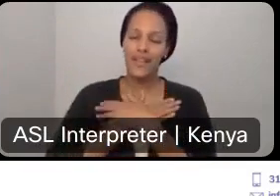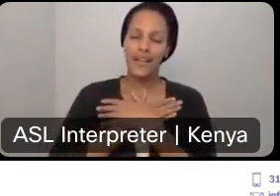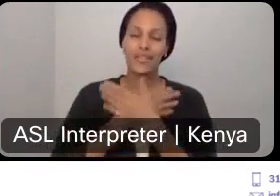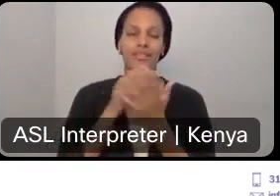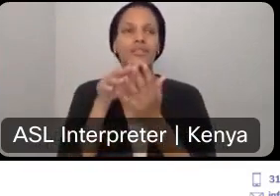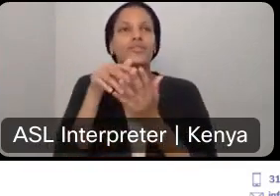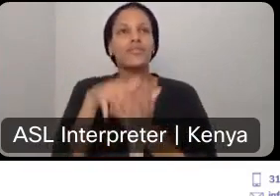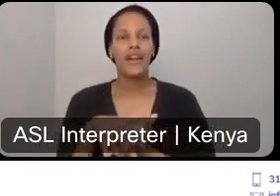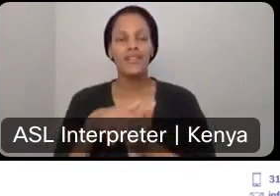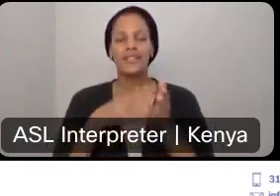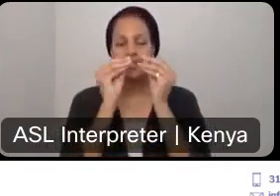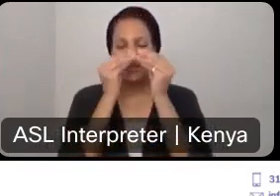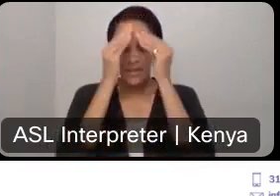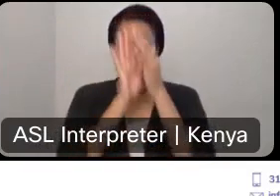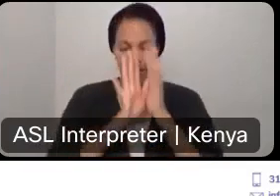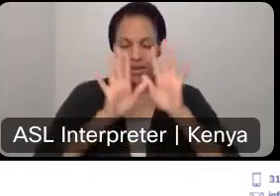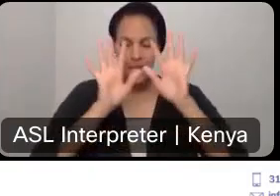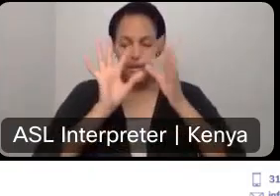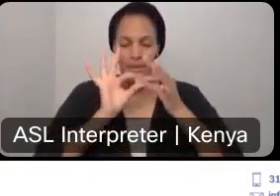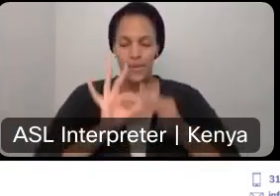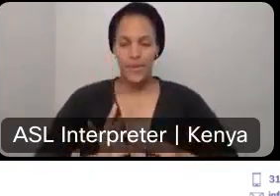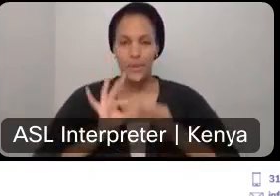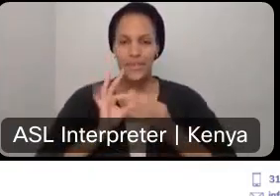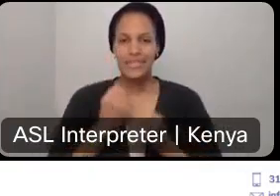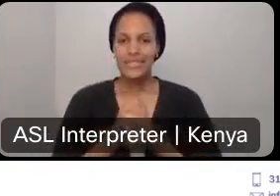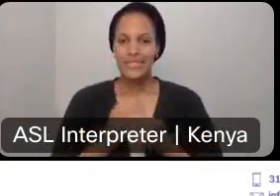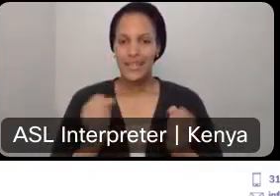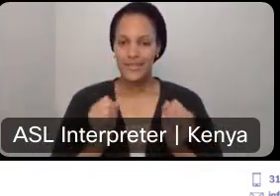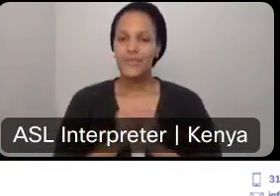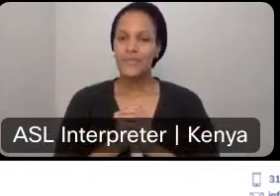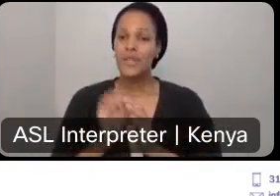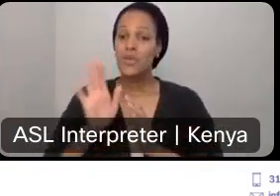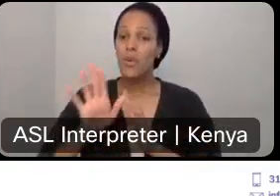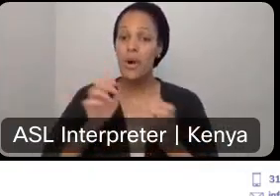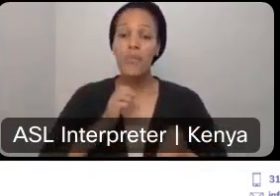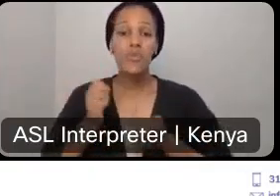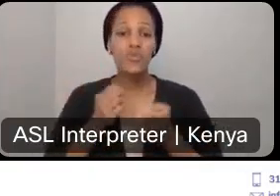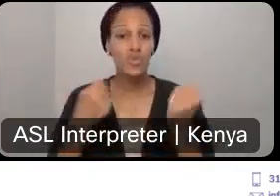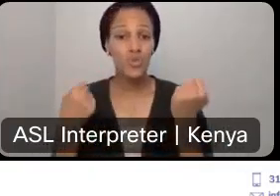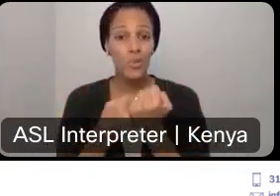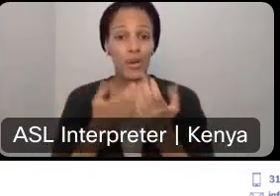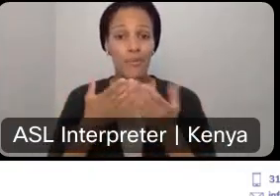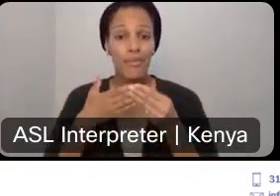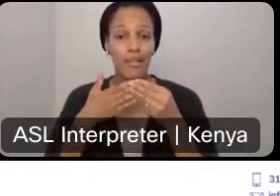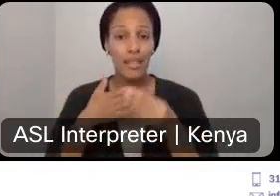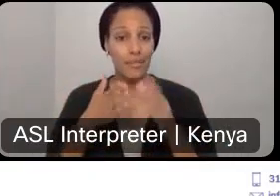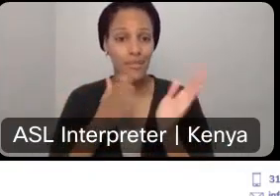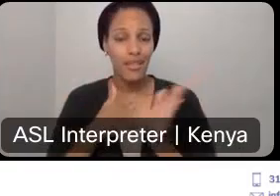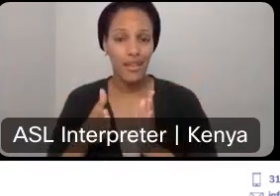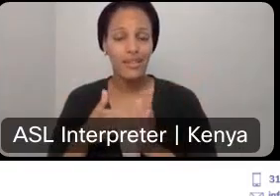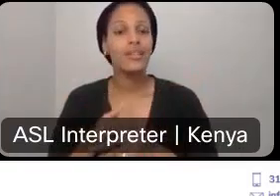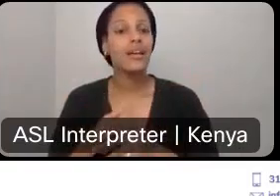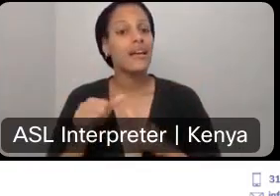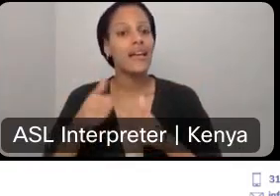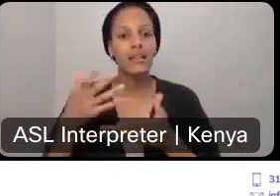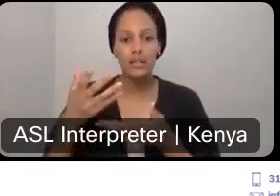safe. Your emotional support plan can help you to identify when you are being affected by your